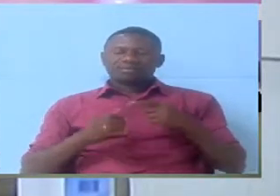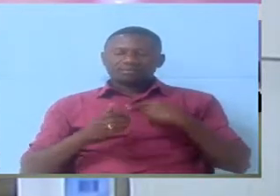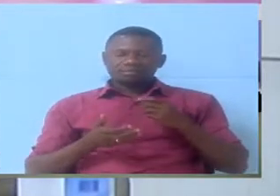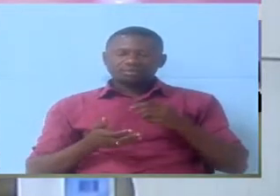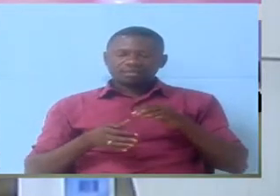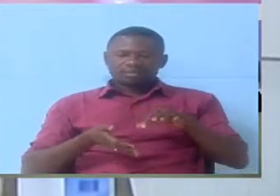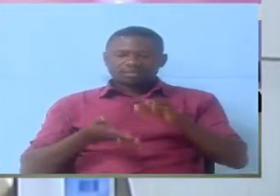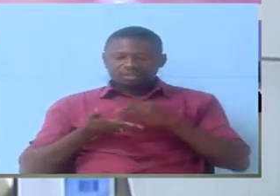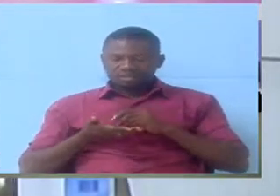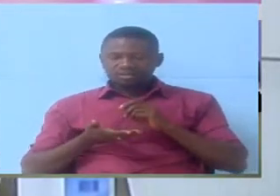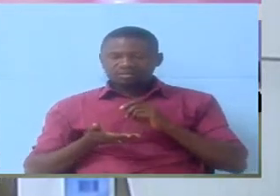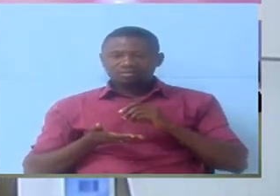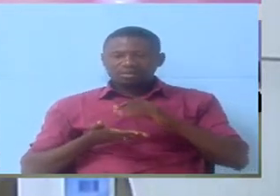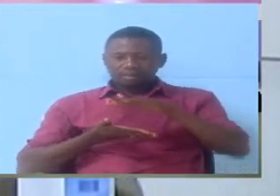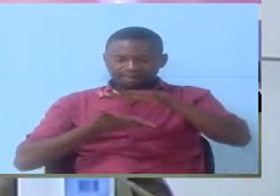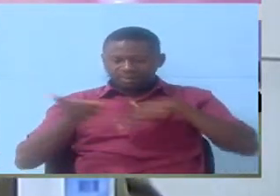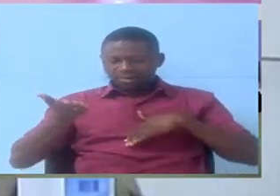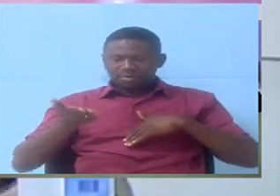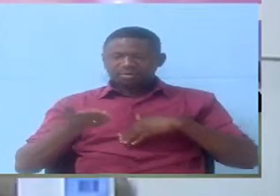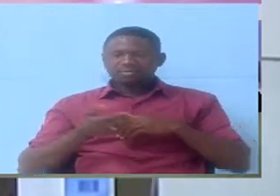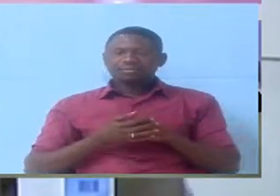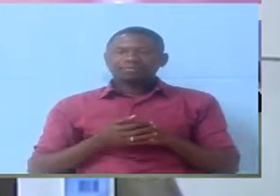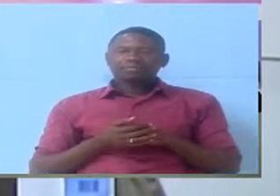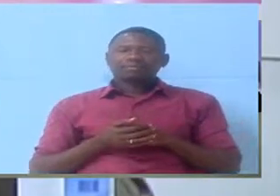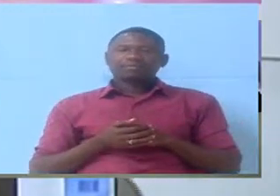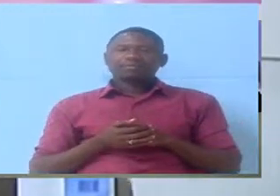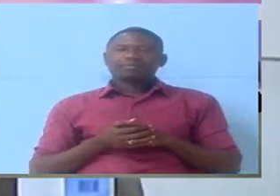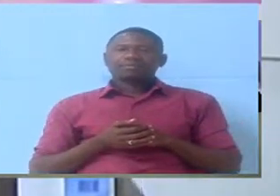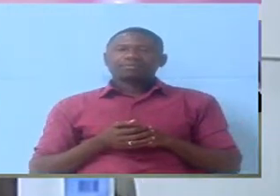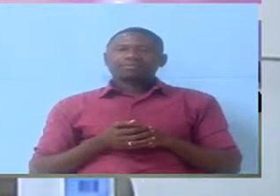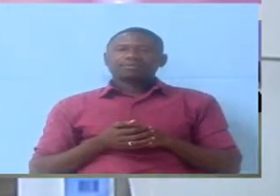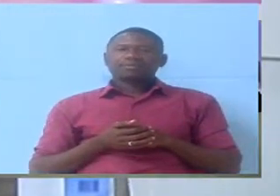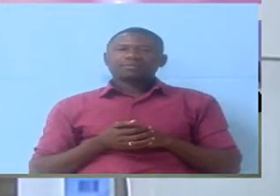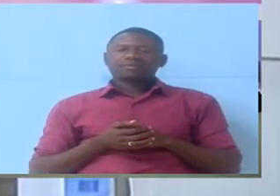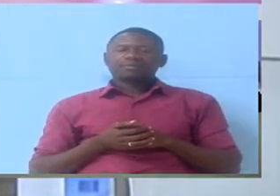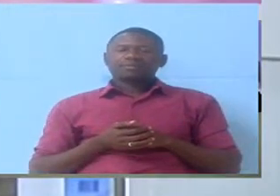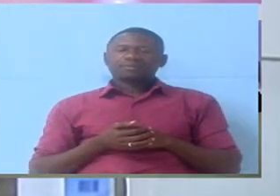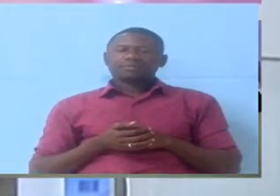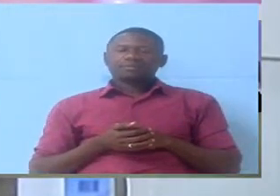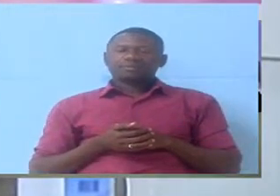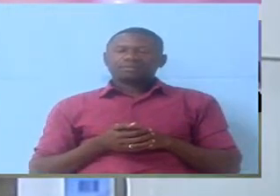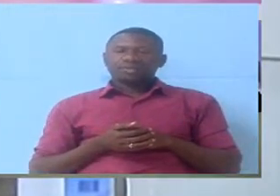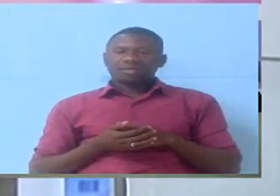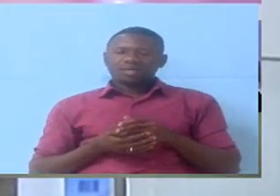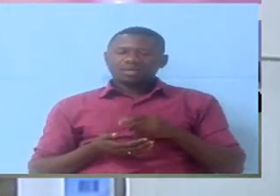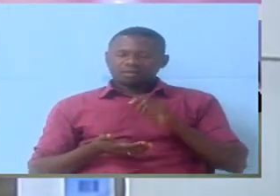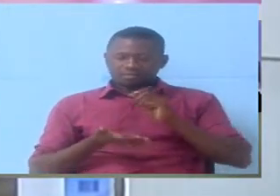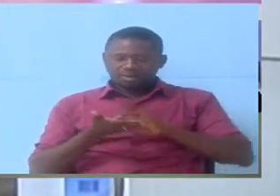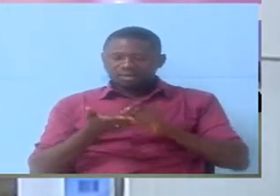paper. Then I had the handing over. I took over from the former CMC.